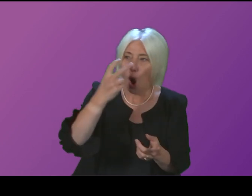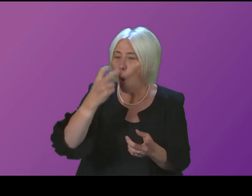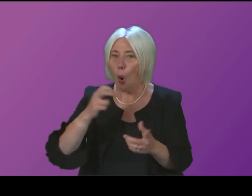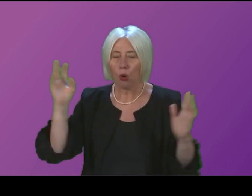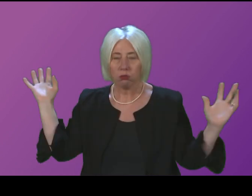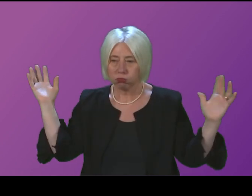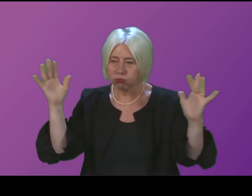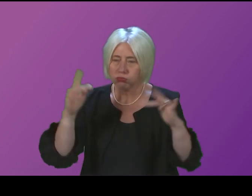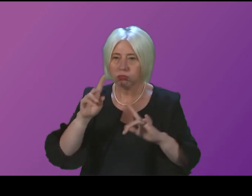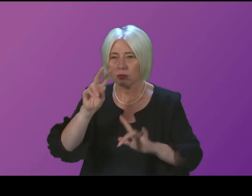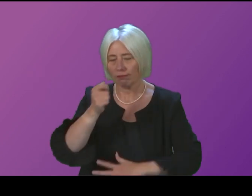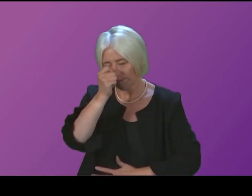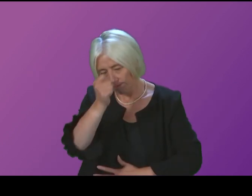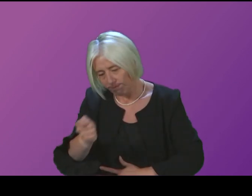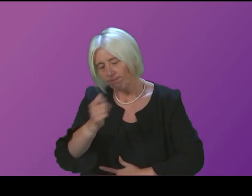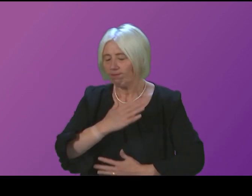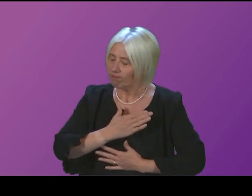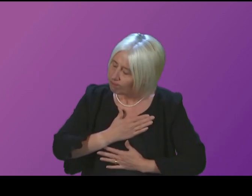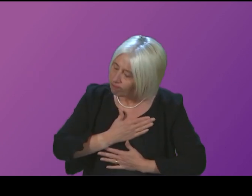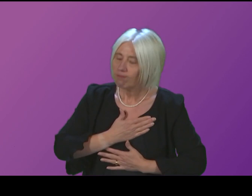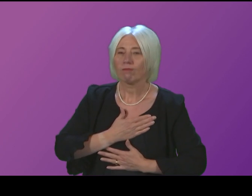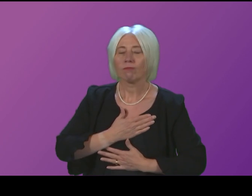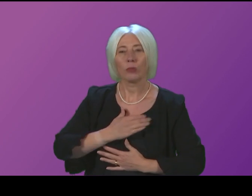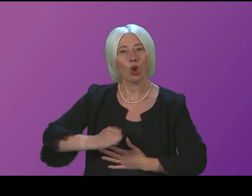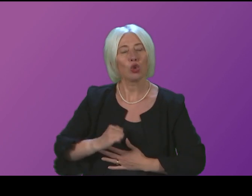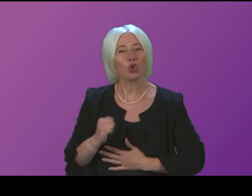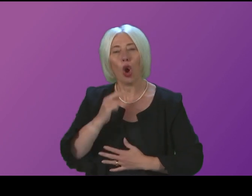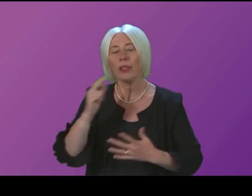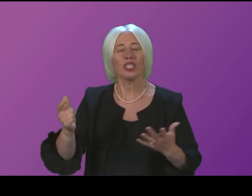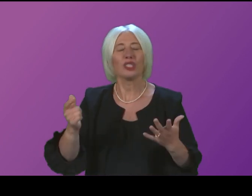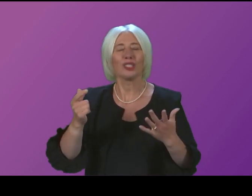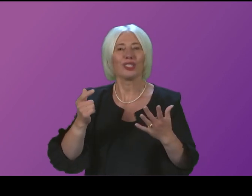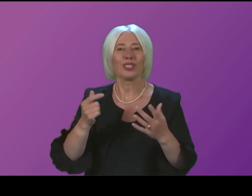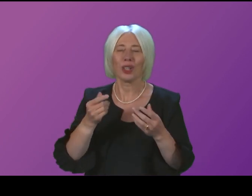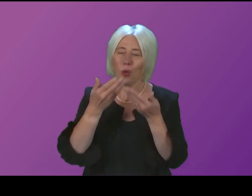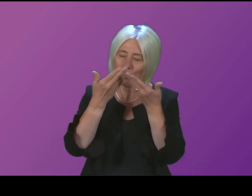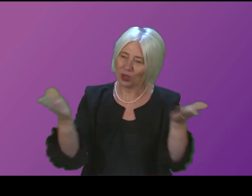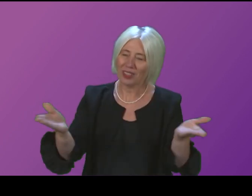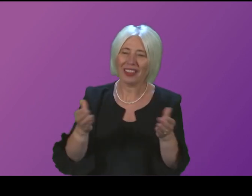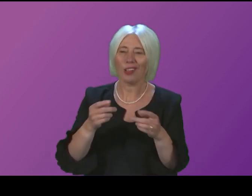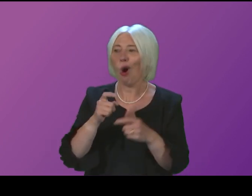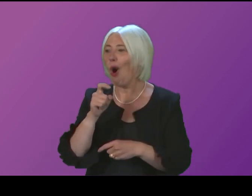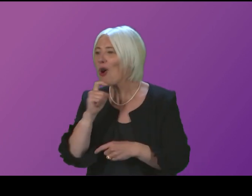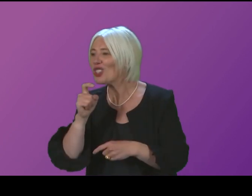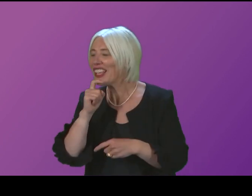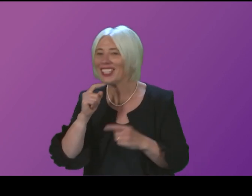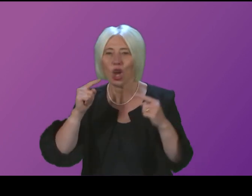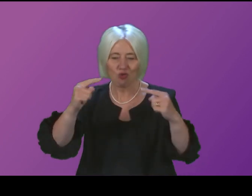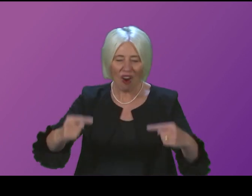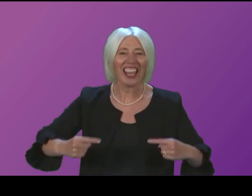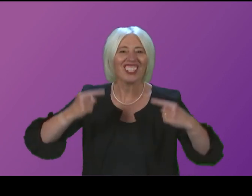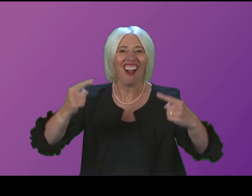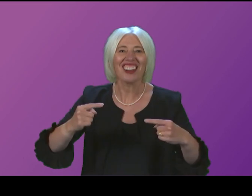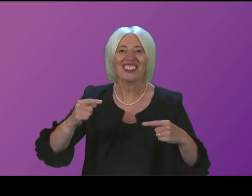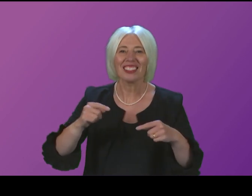to pay their respects. Scotland's unique tributes saw tractors and horses interspersed with members of the public who came in